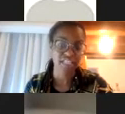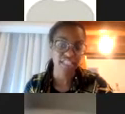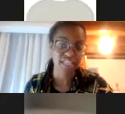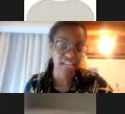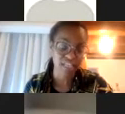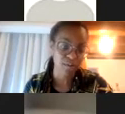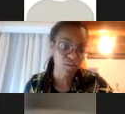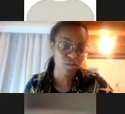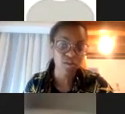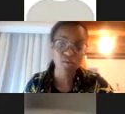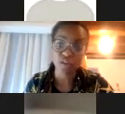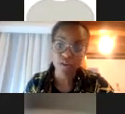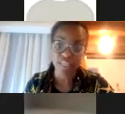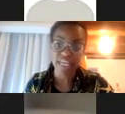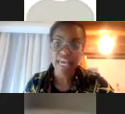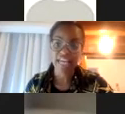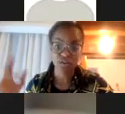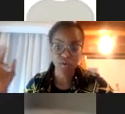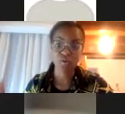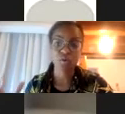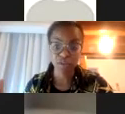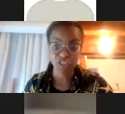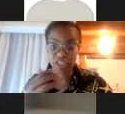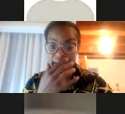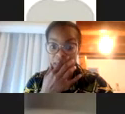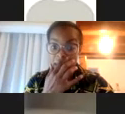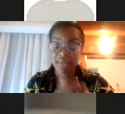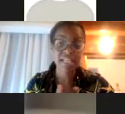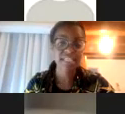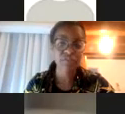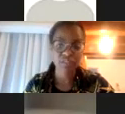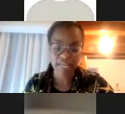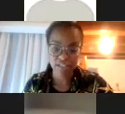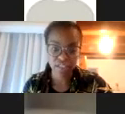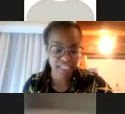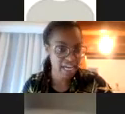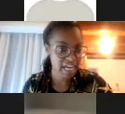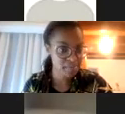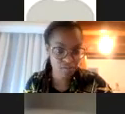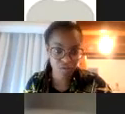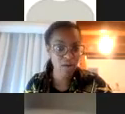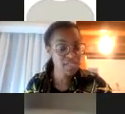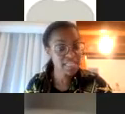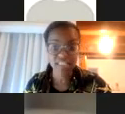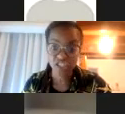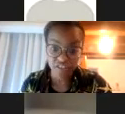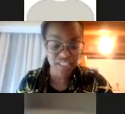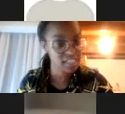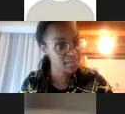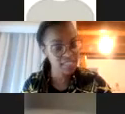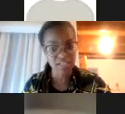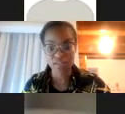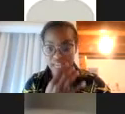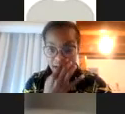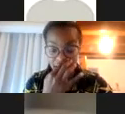action against Lincoln Hospital, which was known locally as a quote unquote butcher shop, and made several demands on Lincoln Hospitals for how it needed to shift